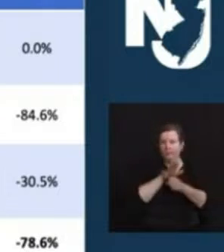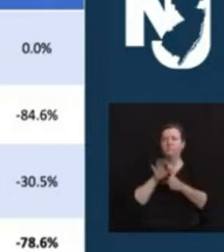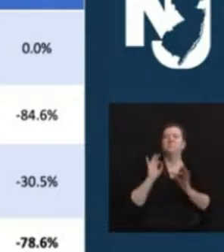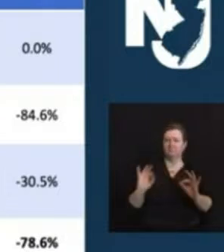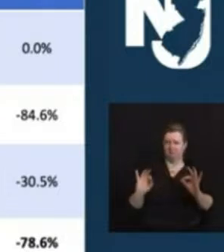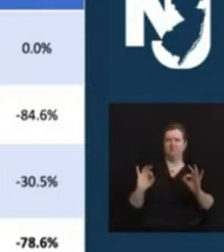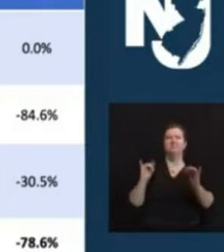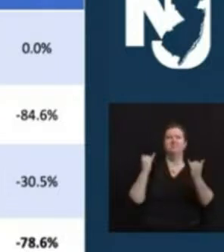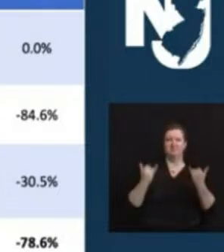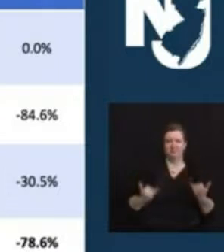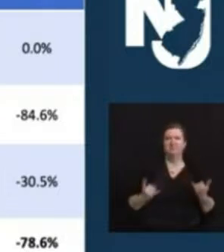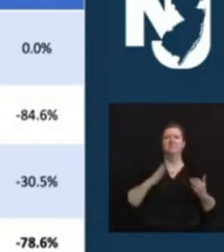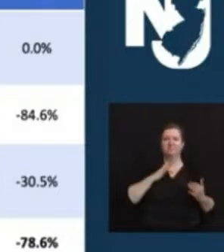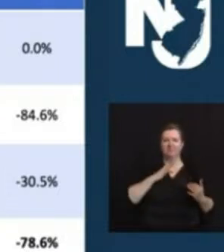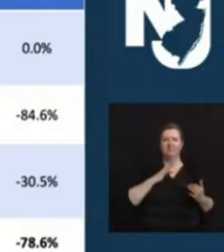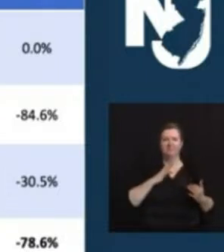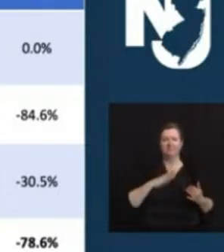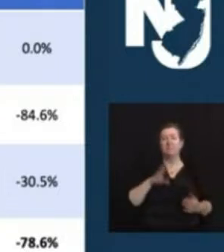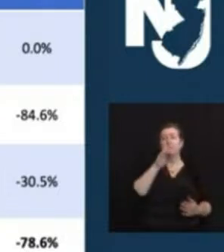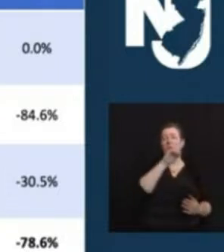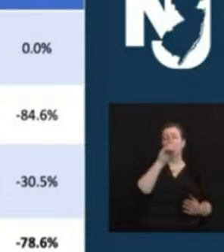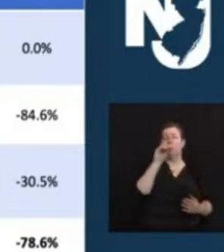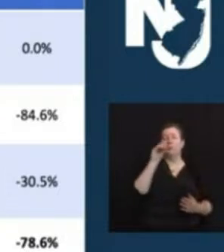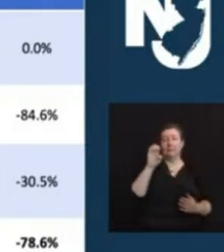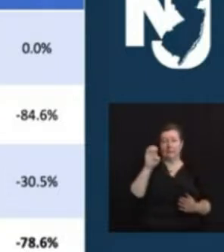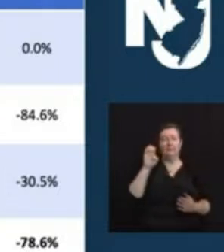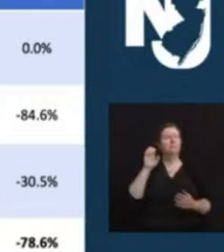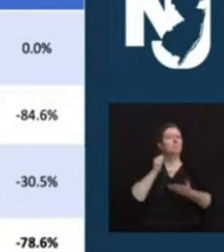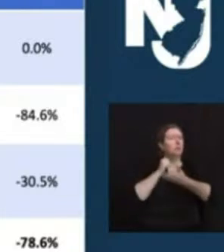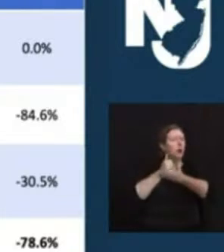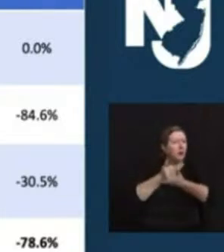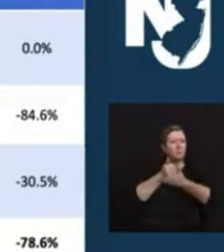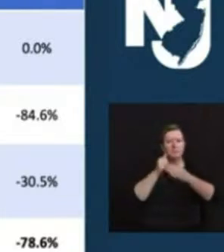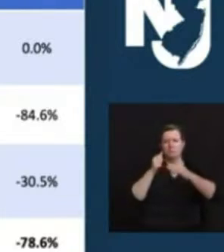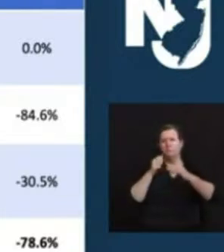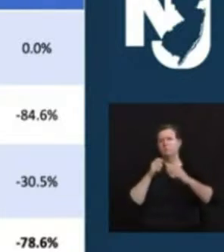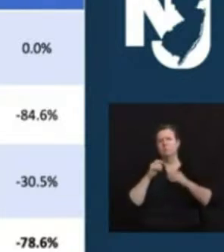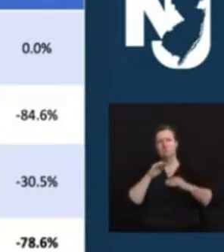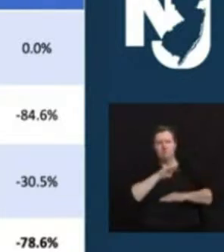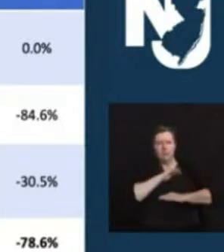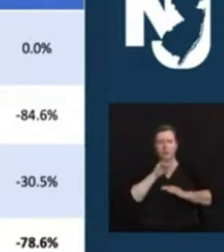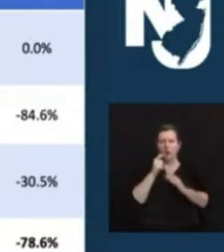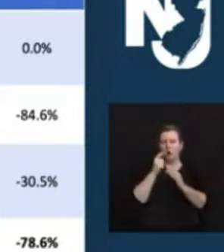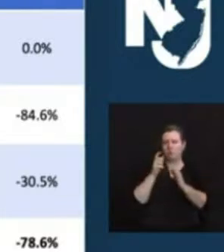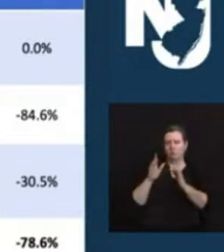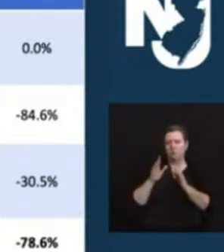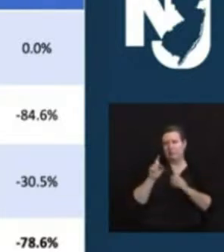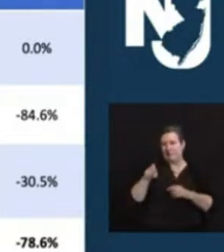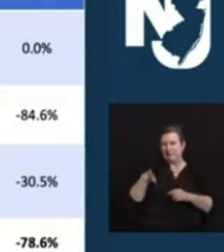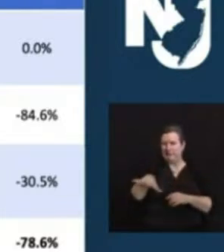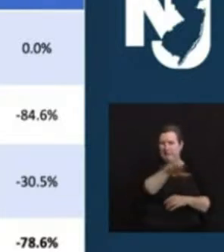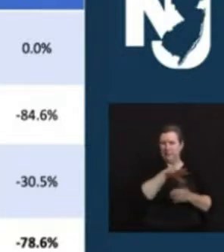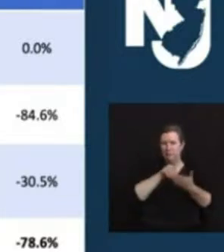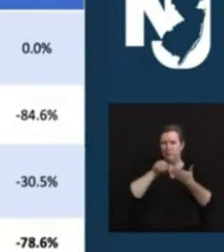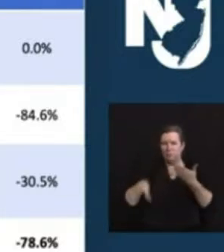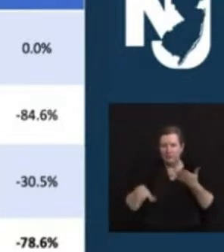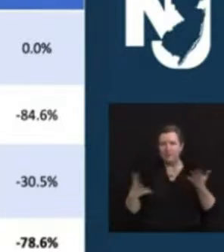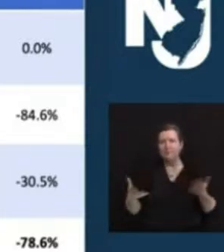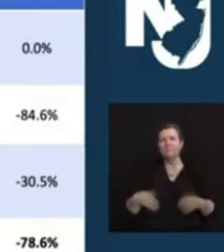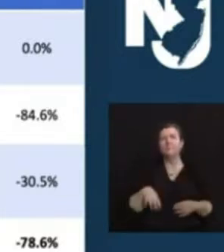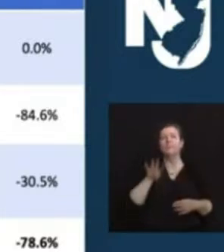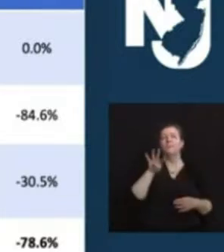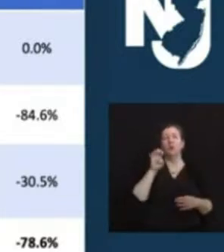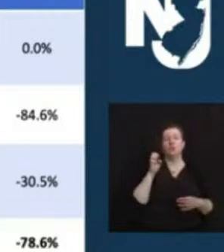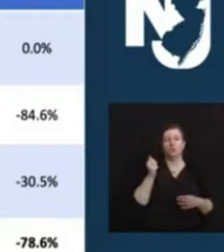these schools to get these students what they're lacking. To be sure, 413 is still 413